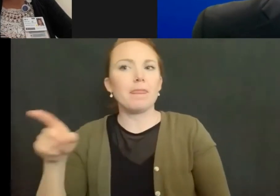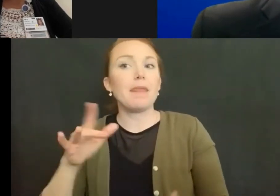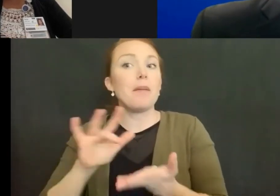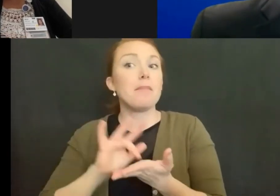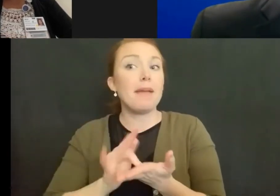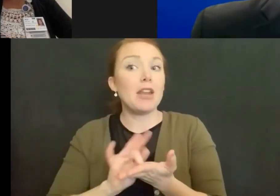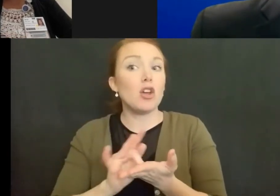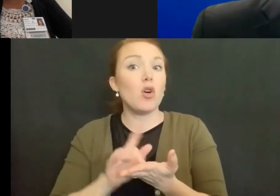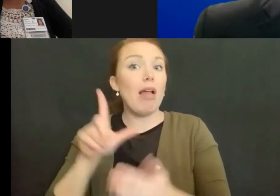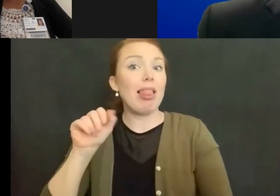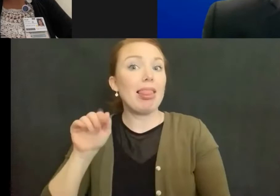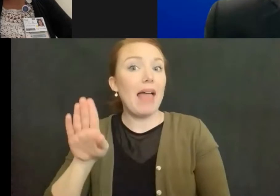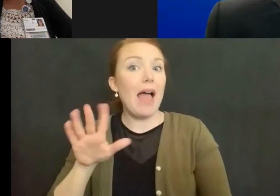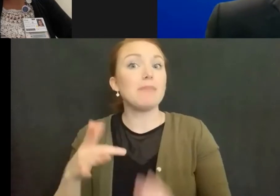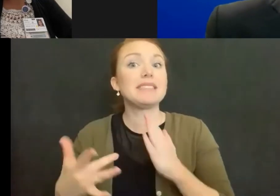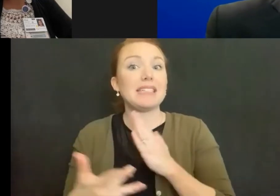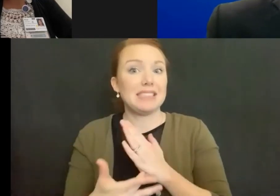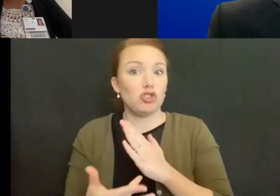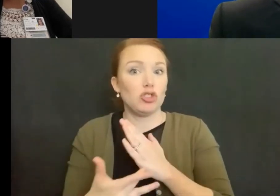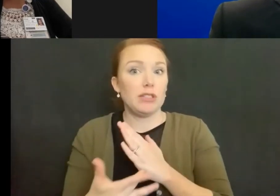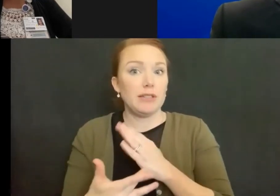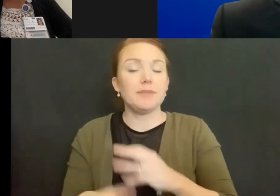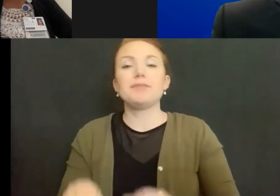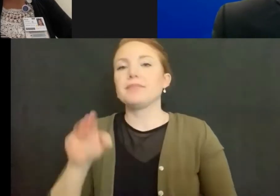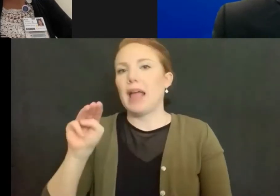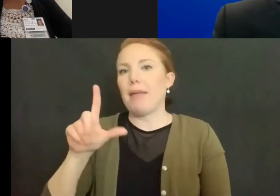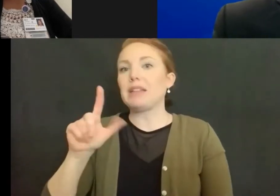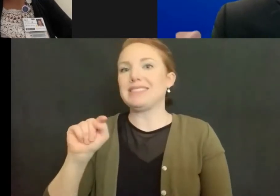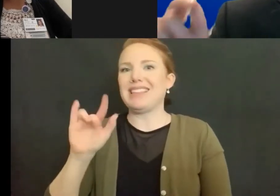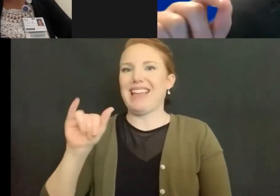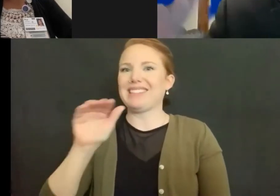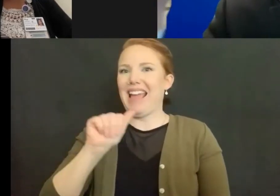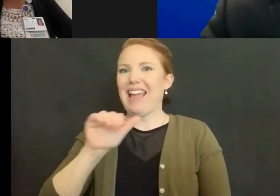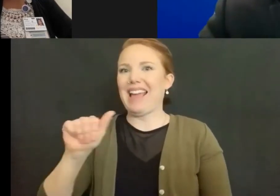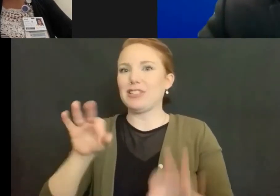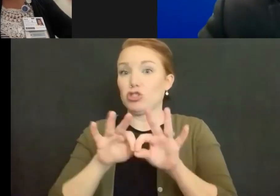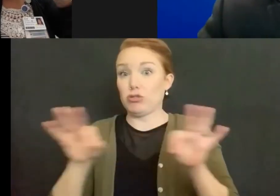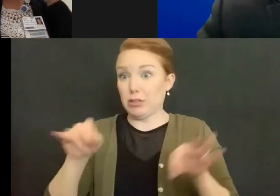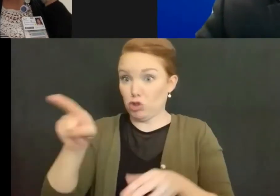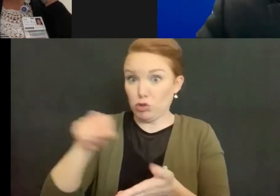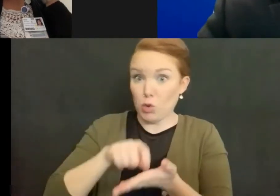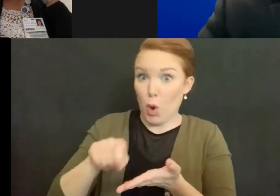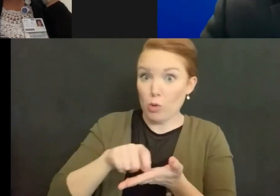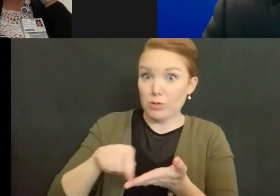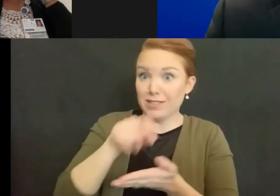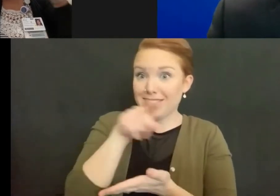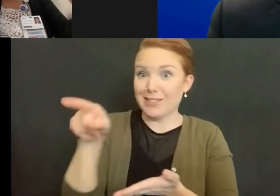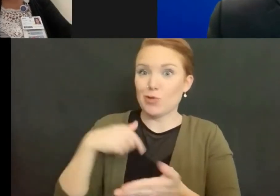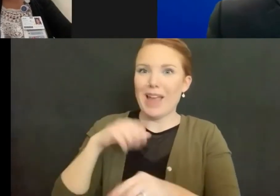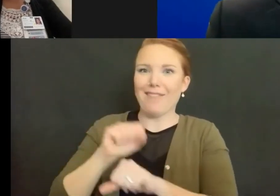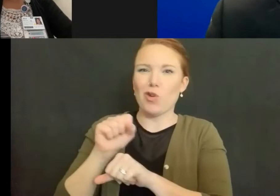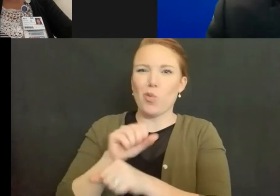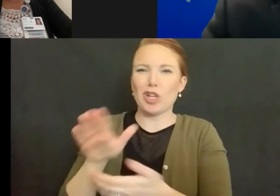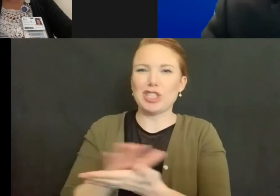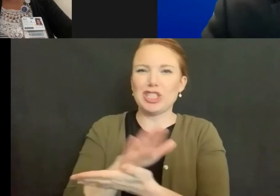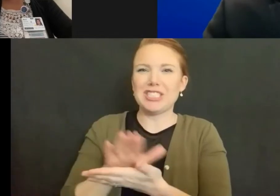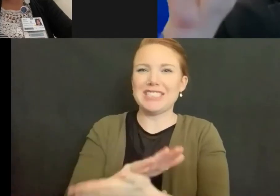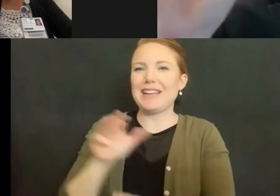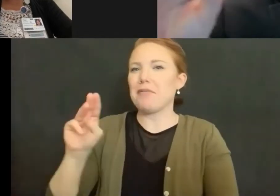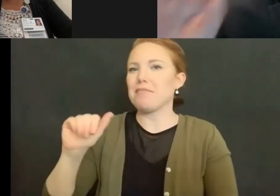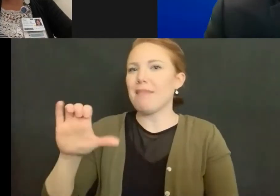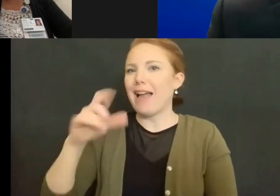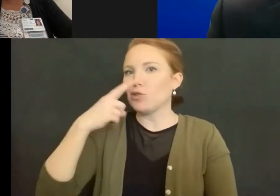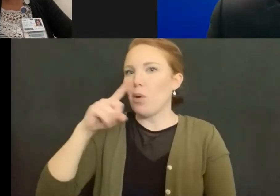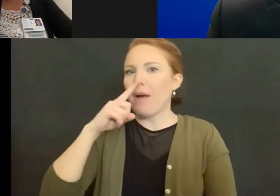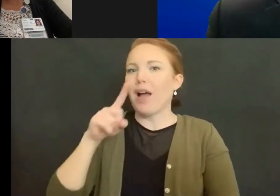medical laboratory technician. Okay, medical laboratory Okay. technician. Everybody taking notes. We have our worksheet. Mac, throw the worksheet one more time, please. Please